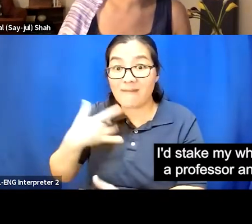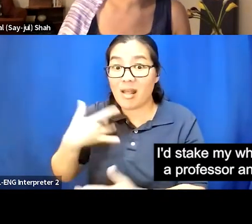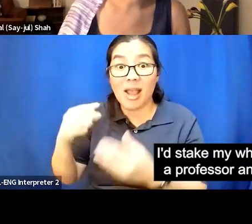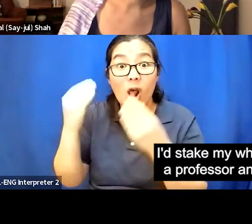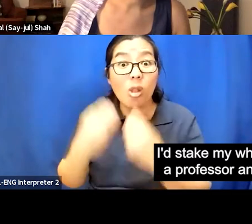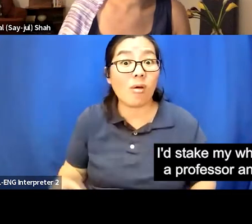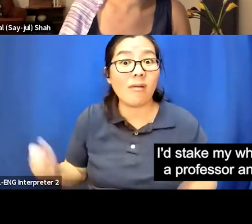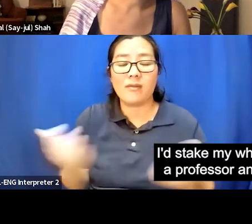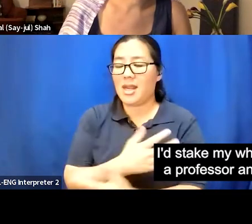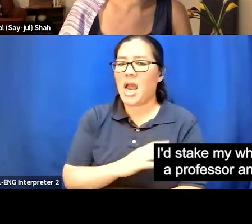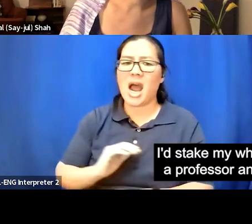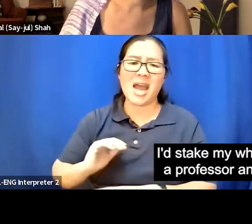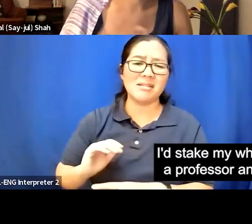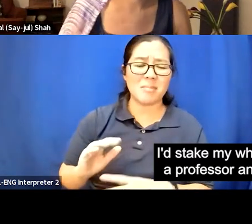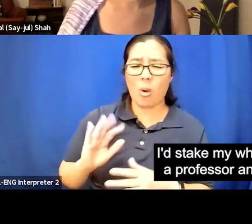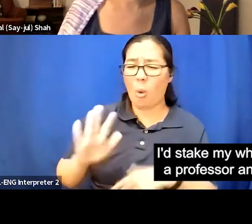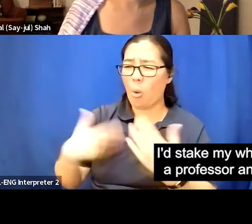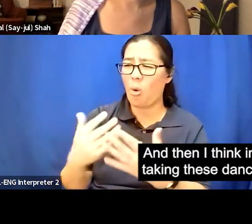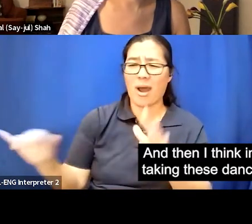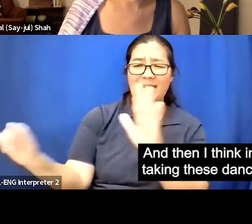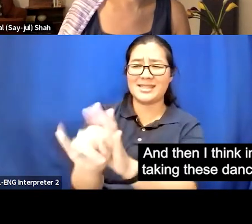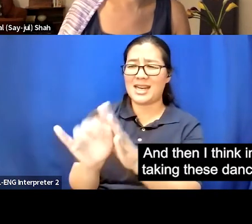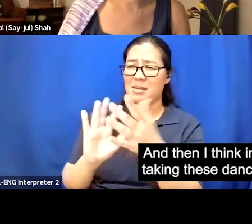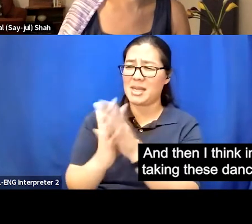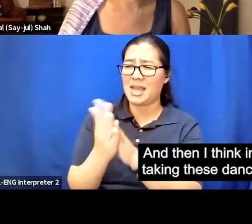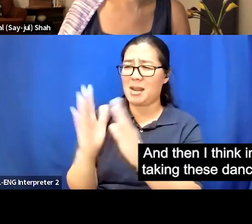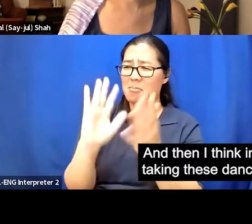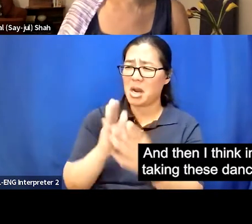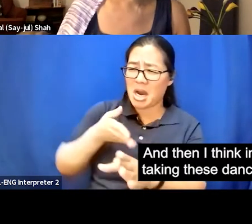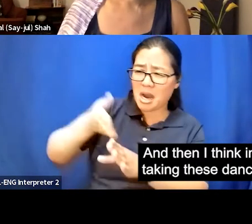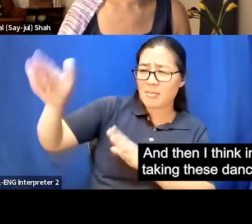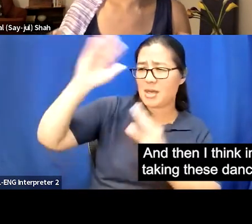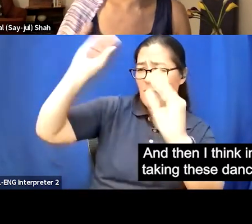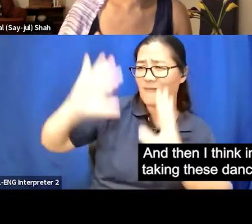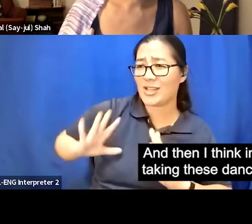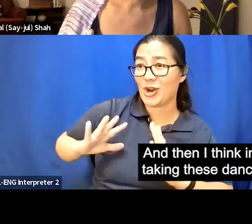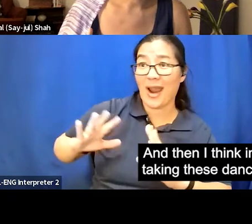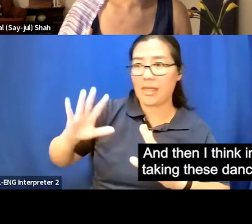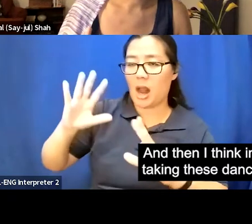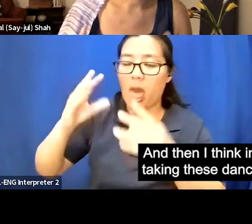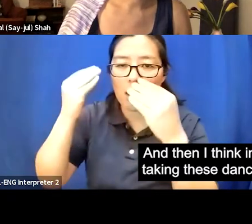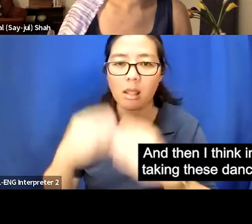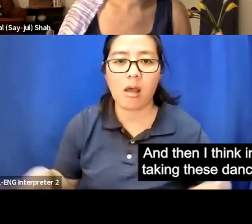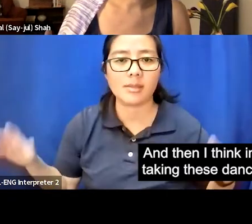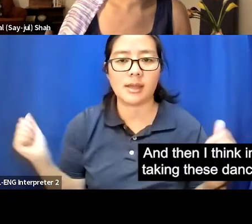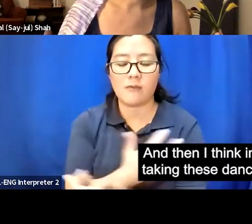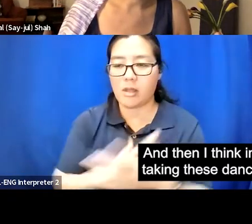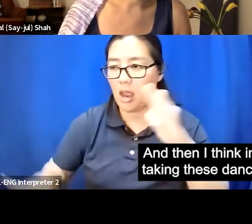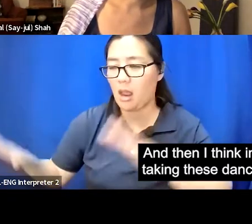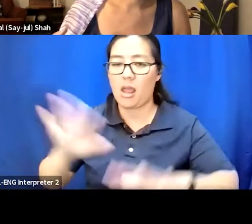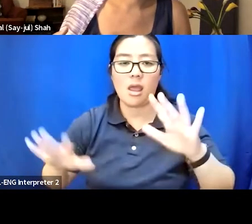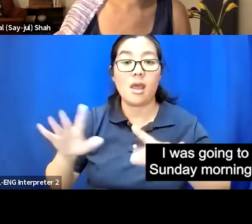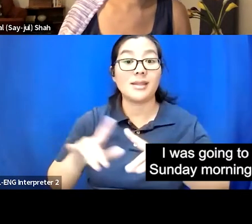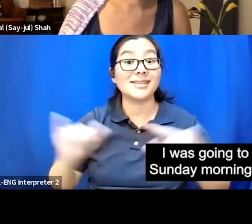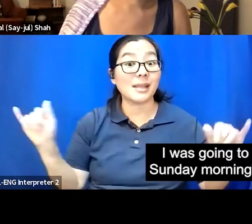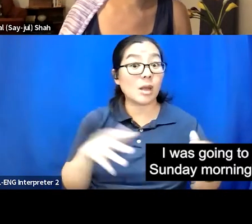whole identity on being a professor, and then it was gone. And then I think in a way that, and I was taking these dance classes in New York. I